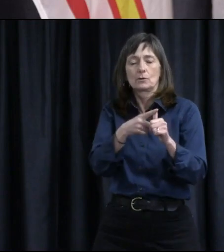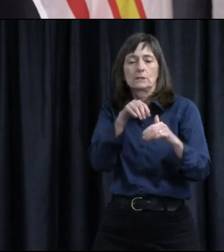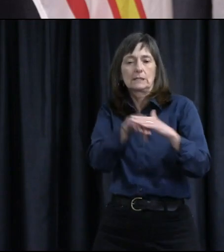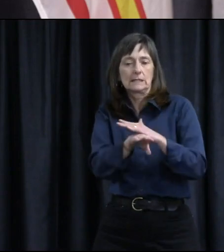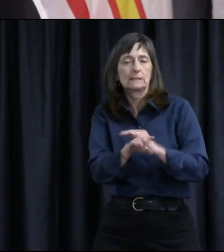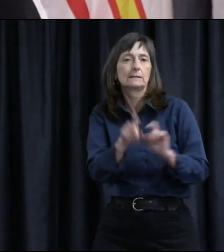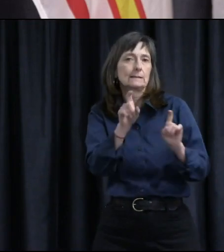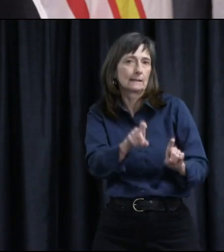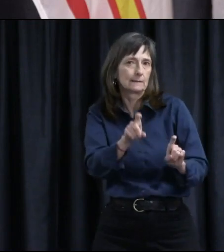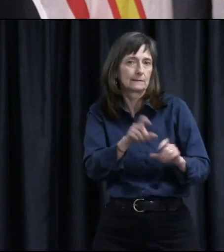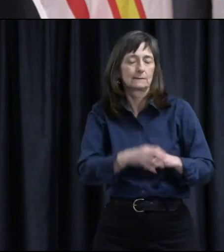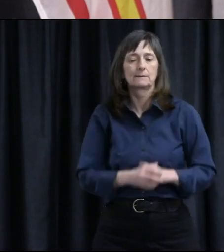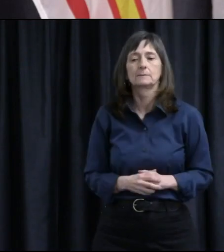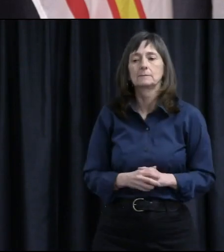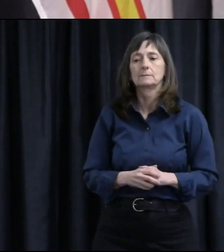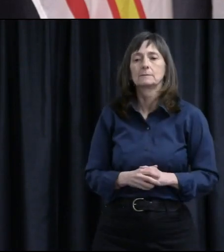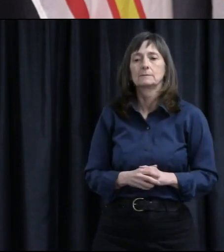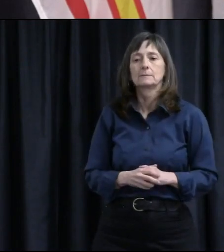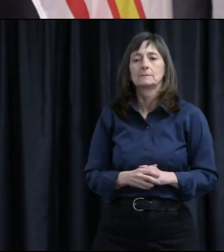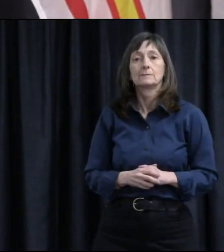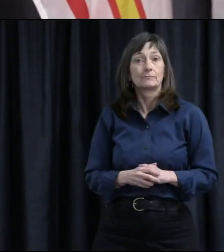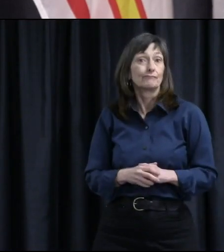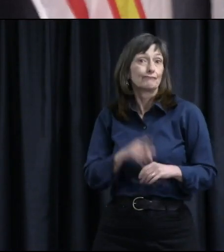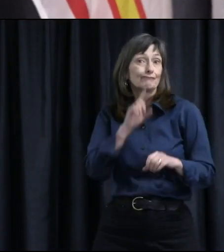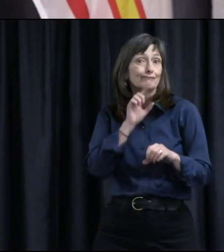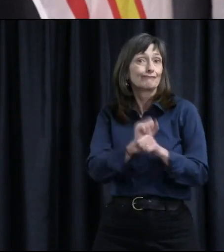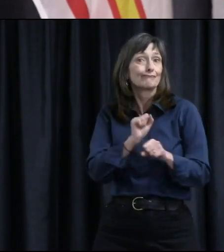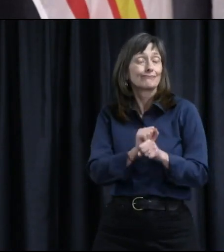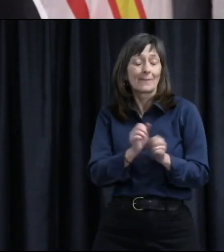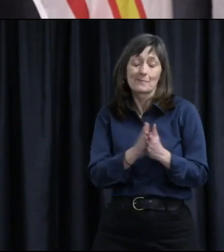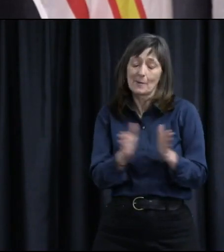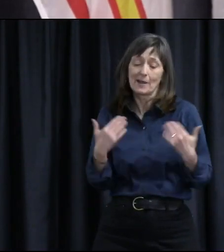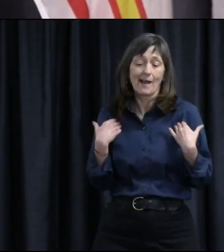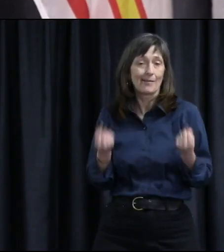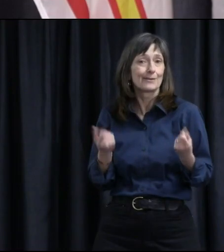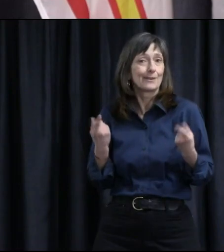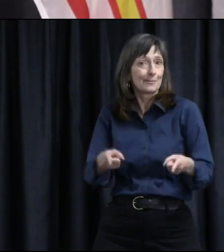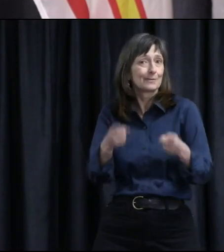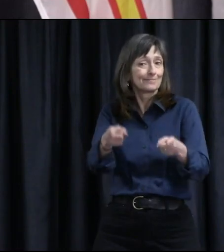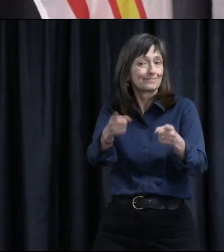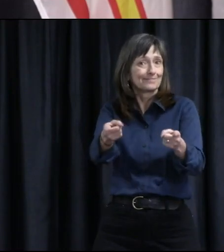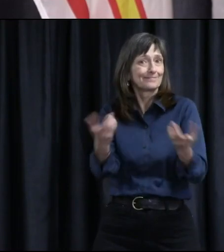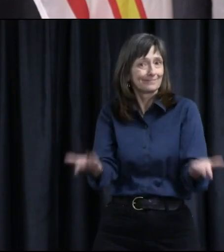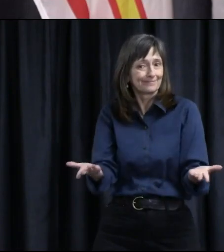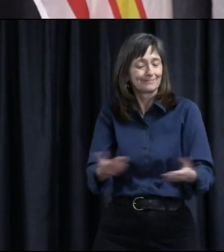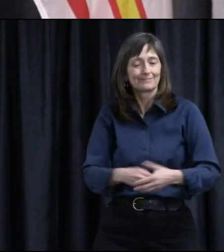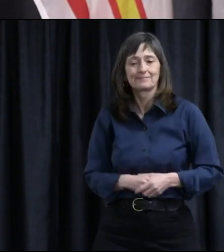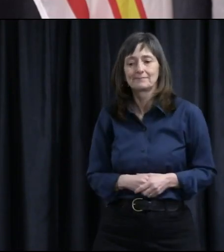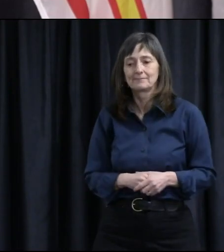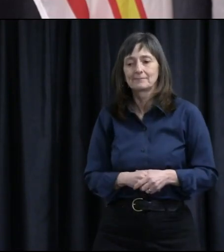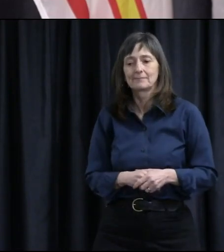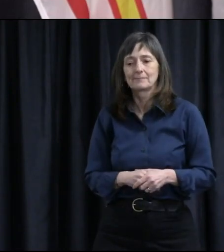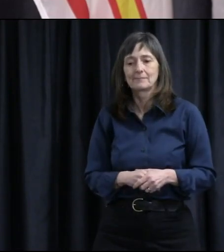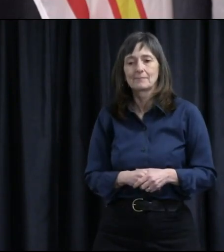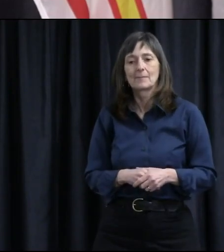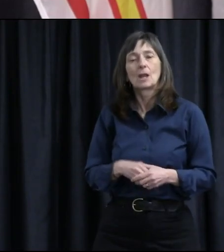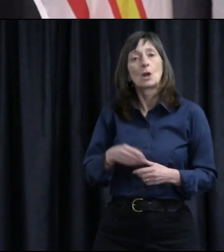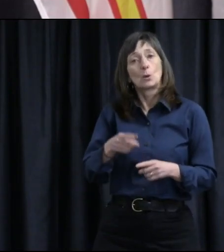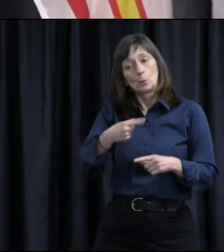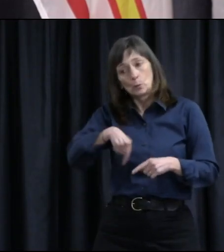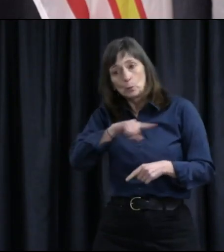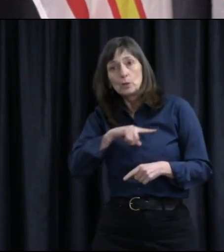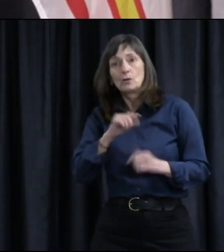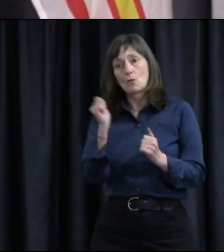vitally important. This is public health in action. We are each doing our part by adhering to principles of social